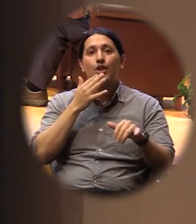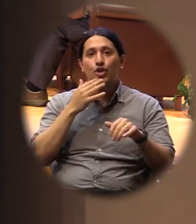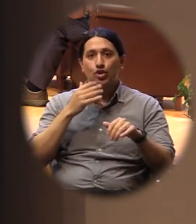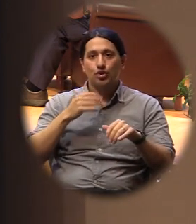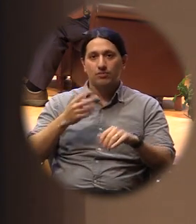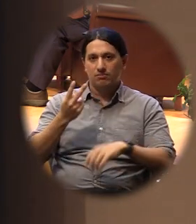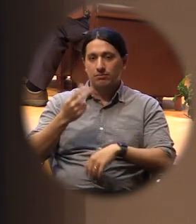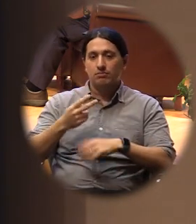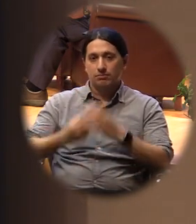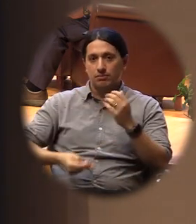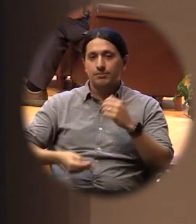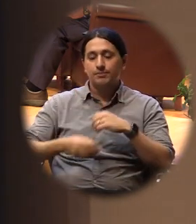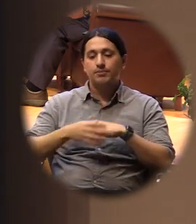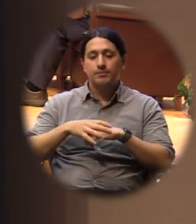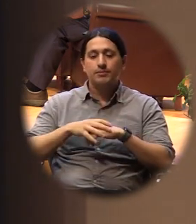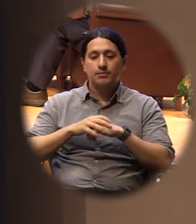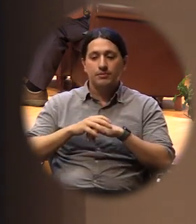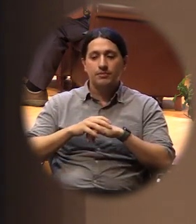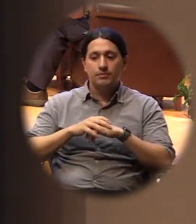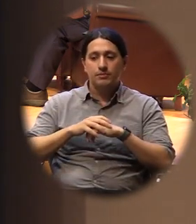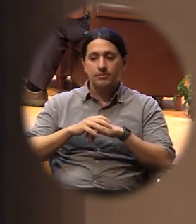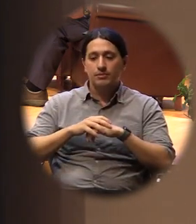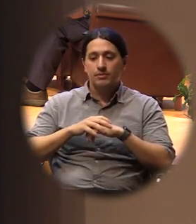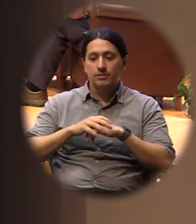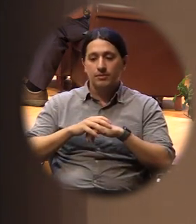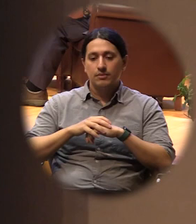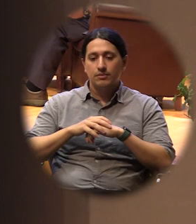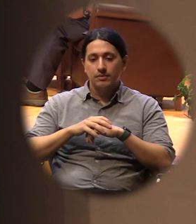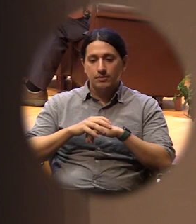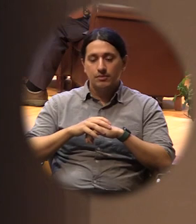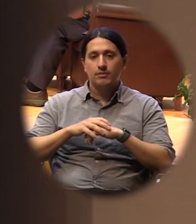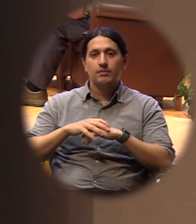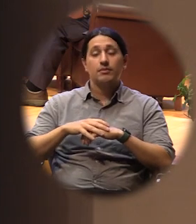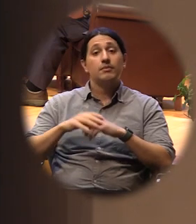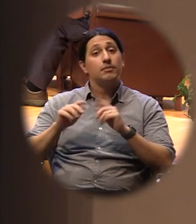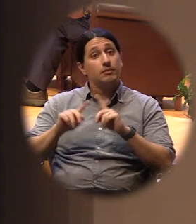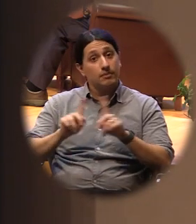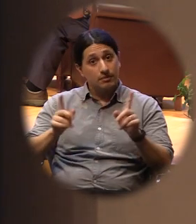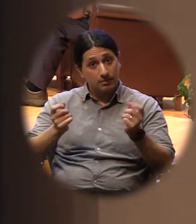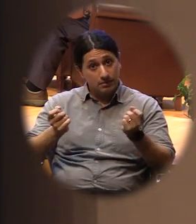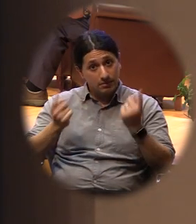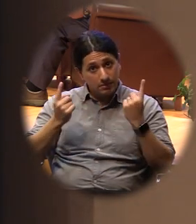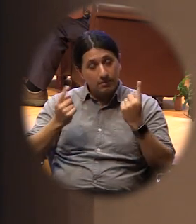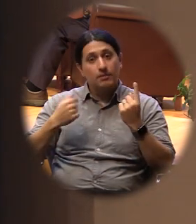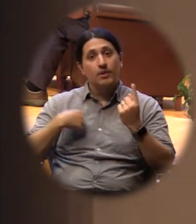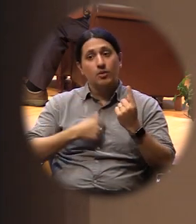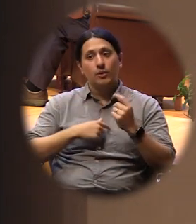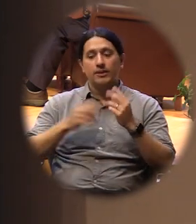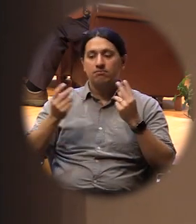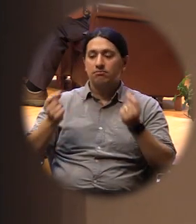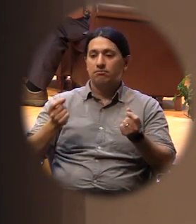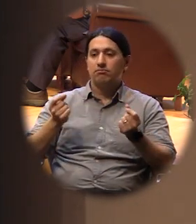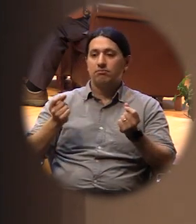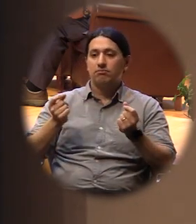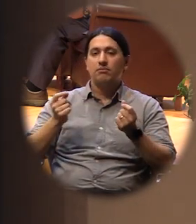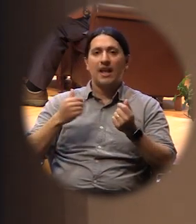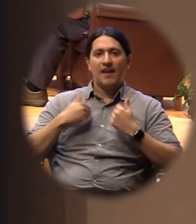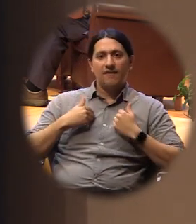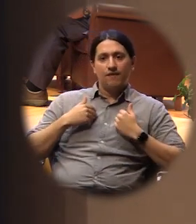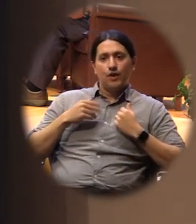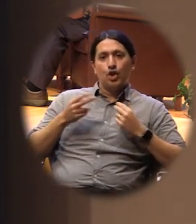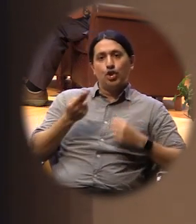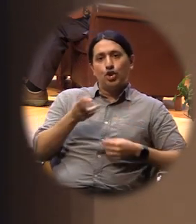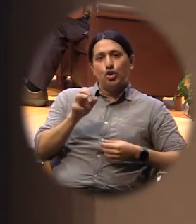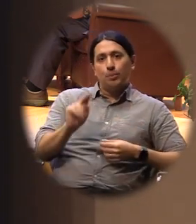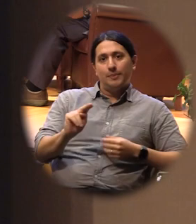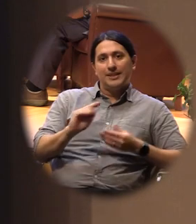And we bring with us then a whole set of human stories about what male and female bluebirds are trying to do